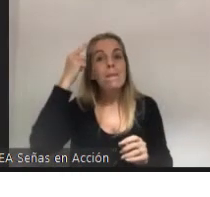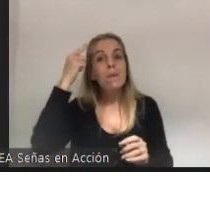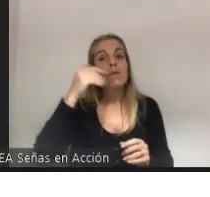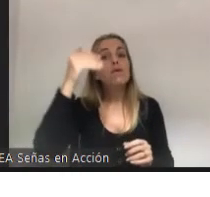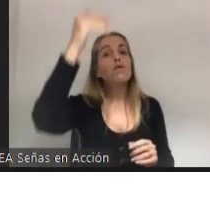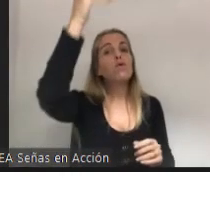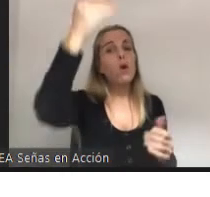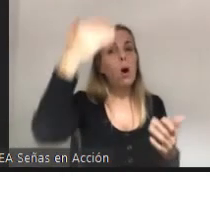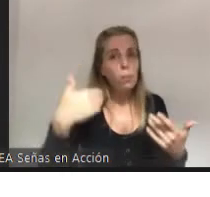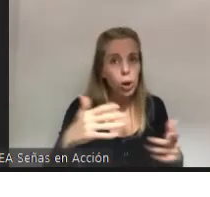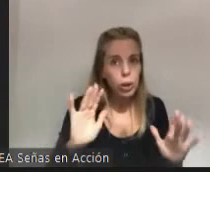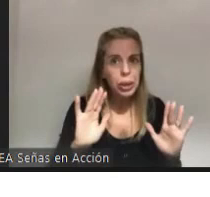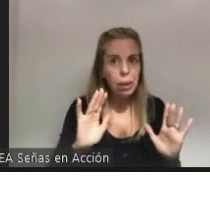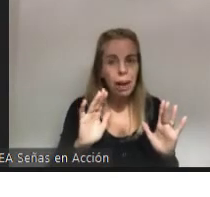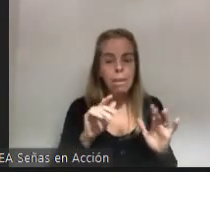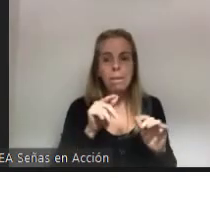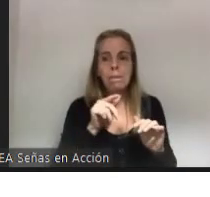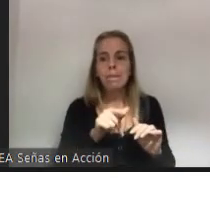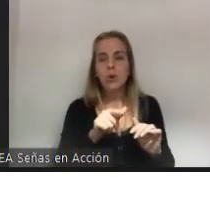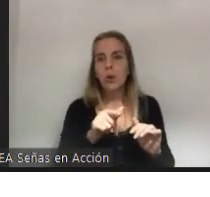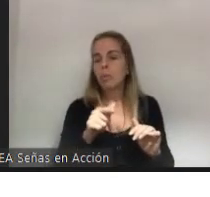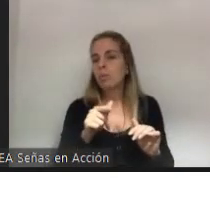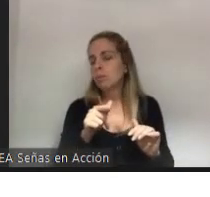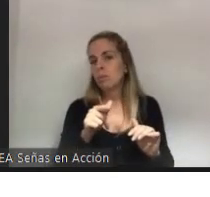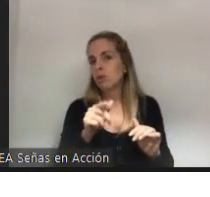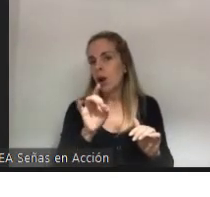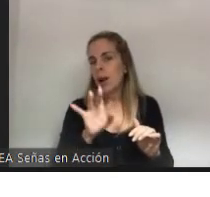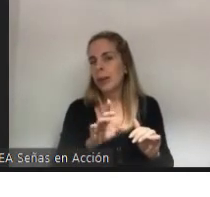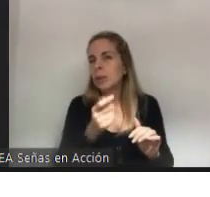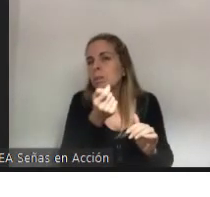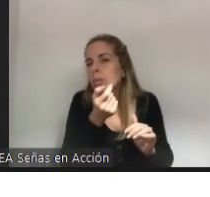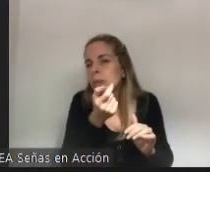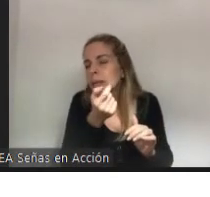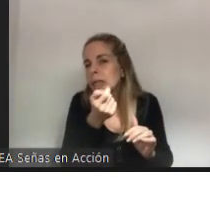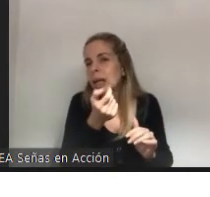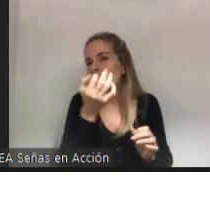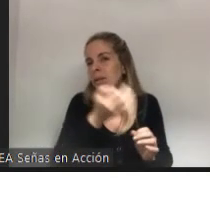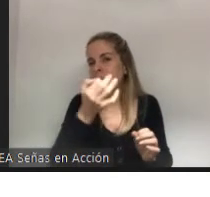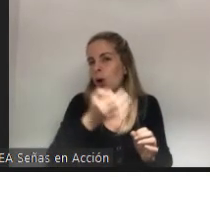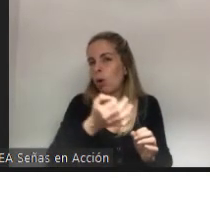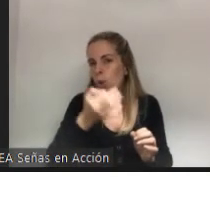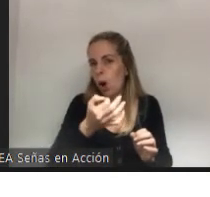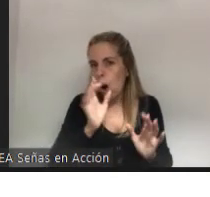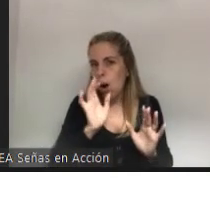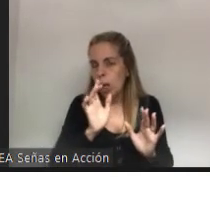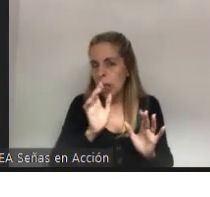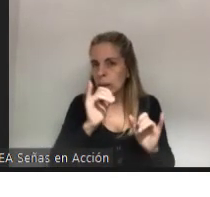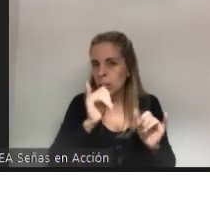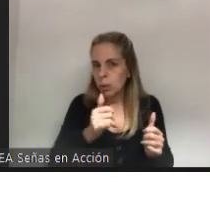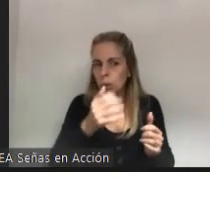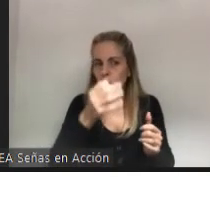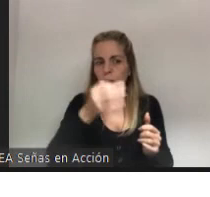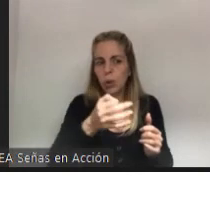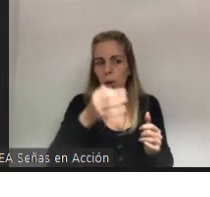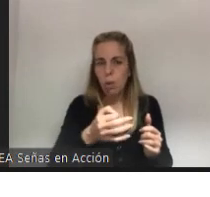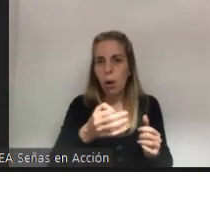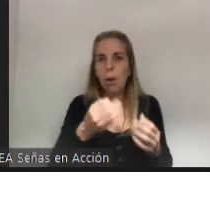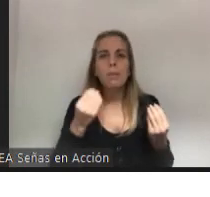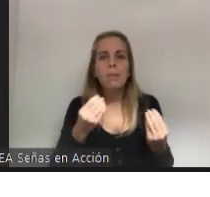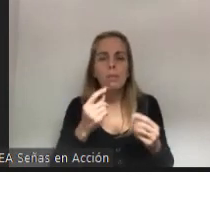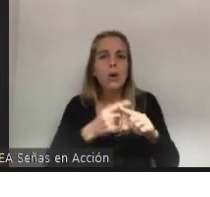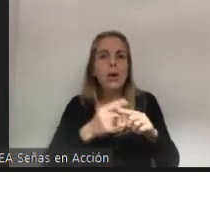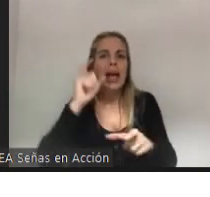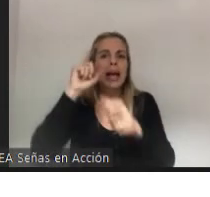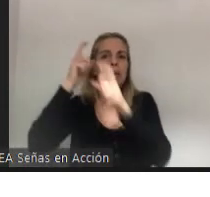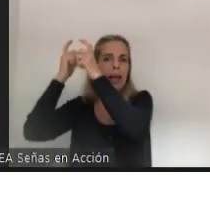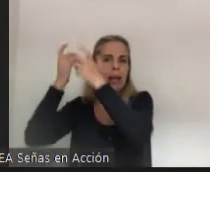about possible futures, I'm almost positive for a number of reasons, and it would be very lengthy for me to go